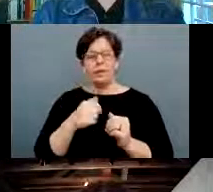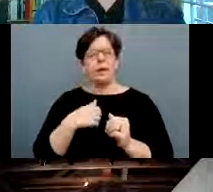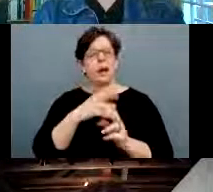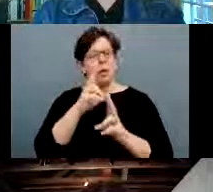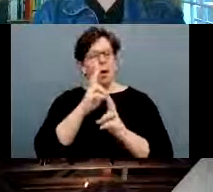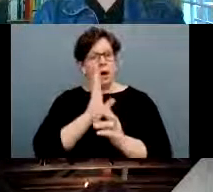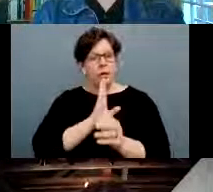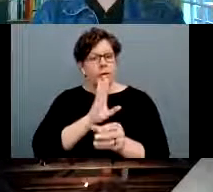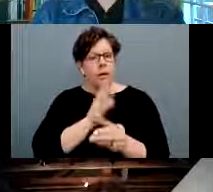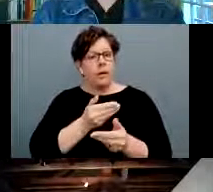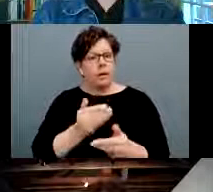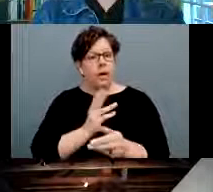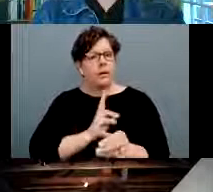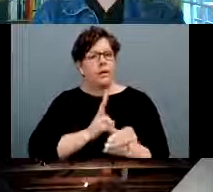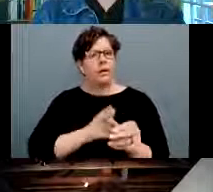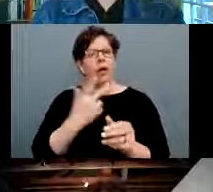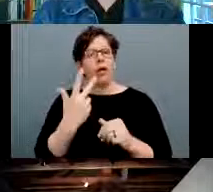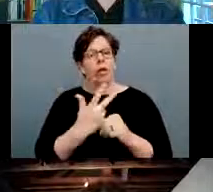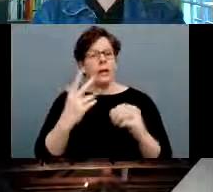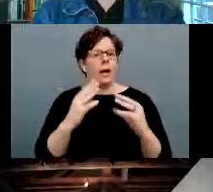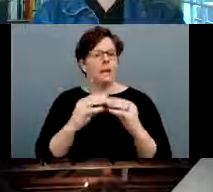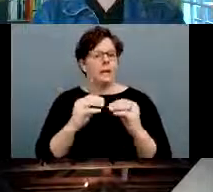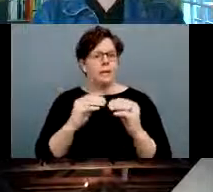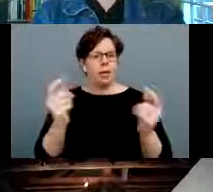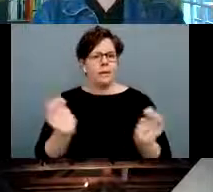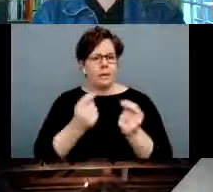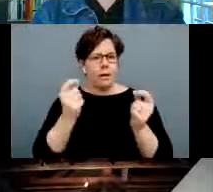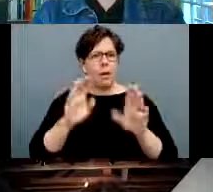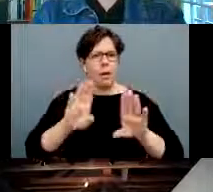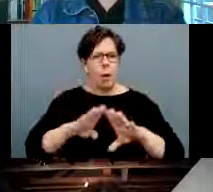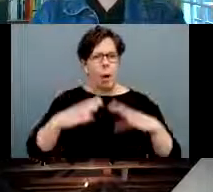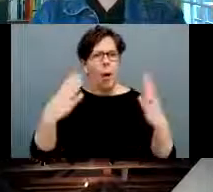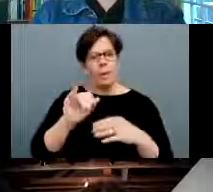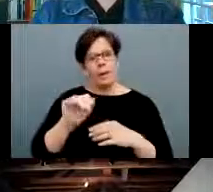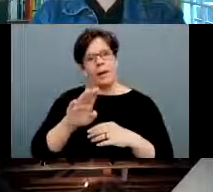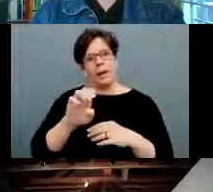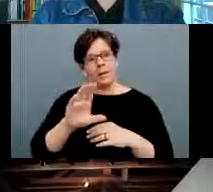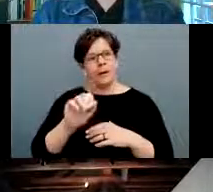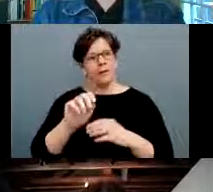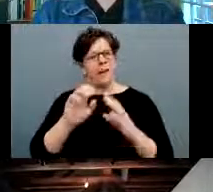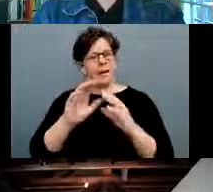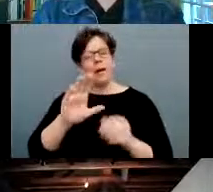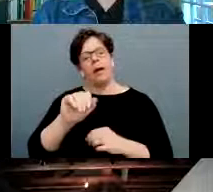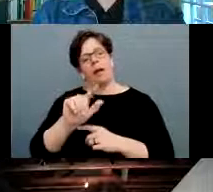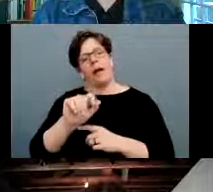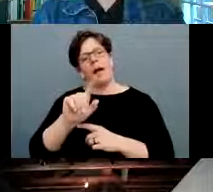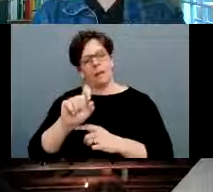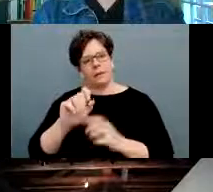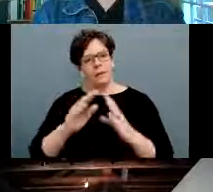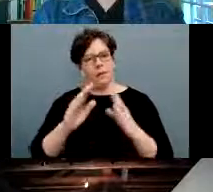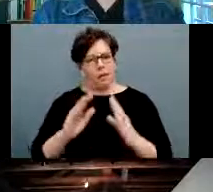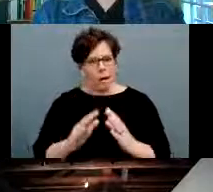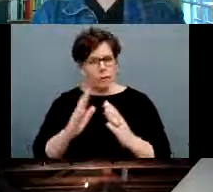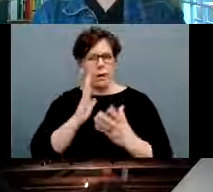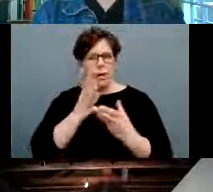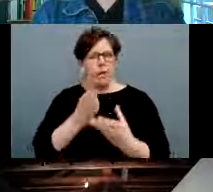participate in the 3-day symposium and celebration marking the opening of the site for public visitation. And it has been so